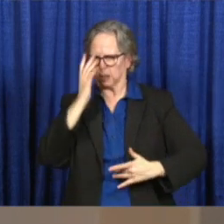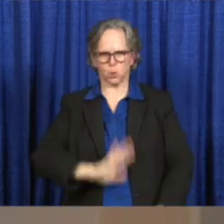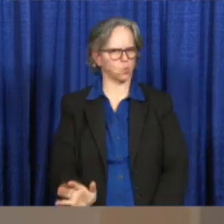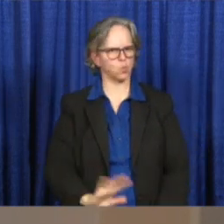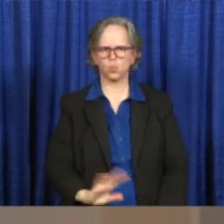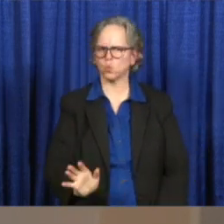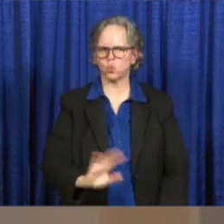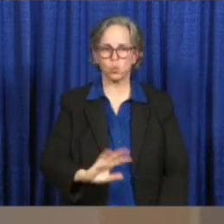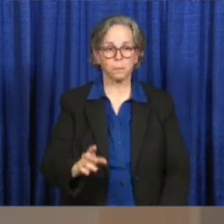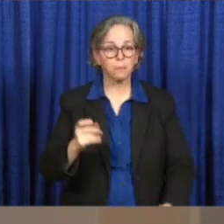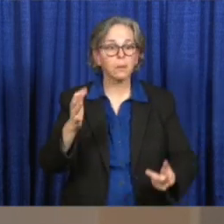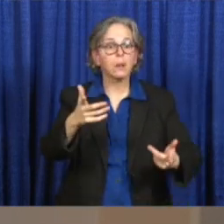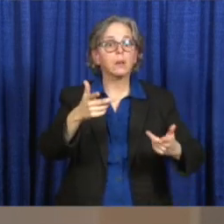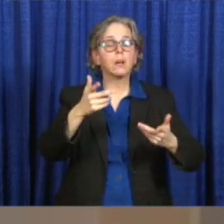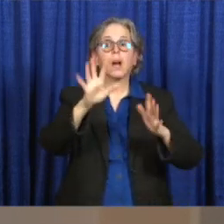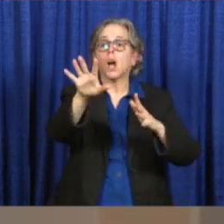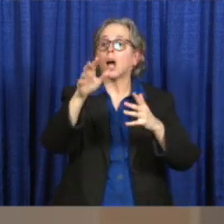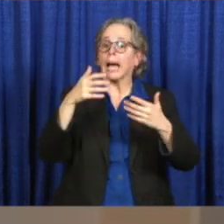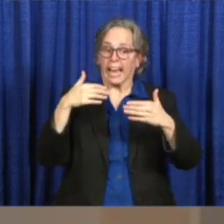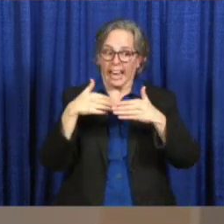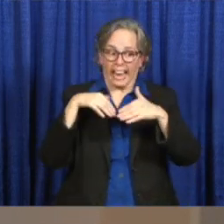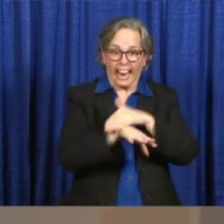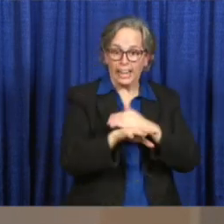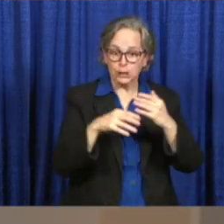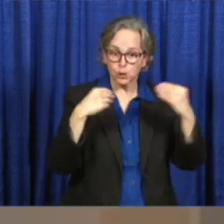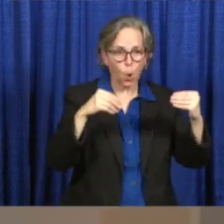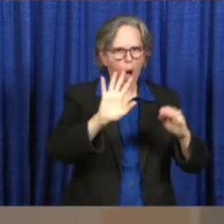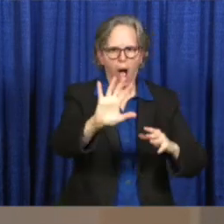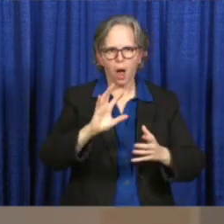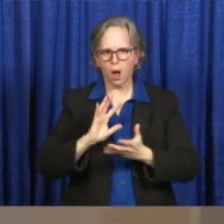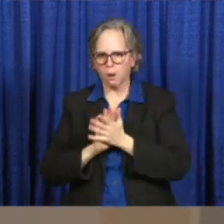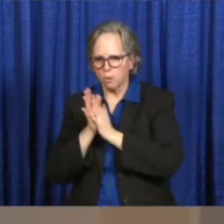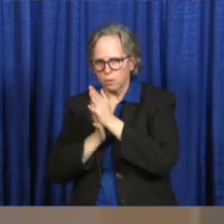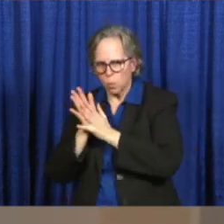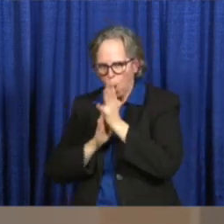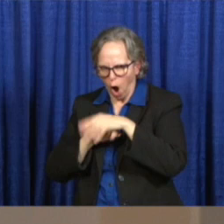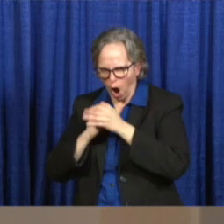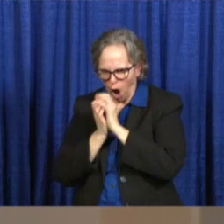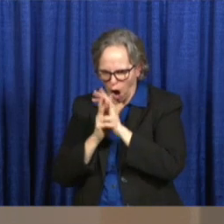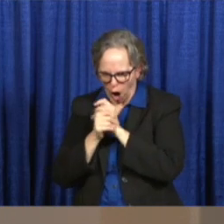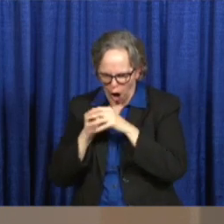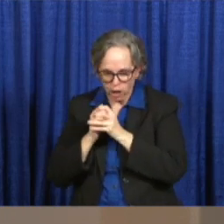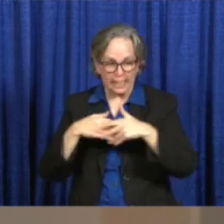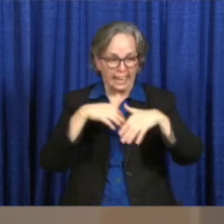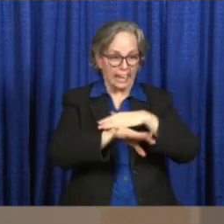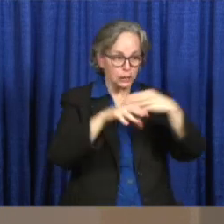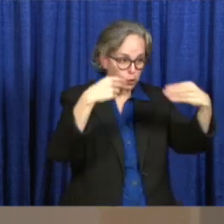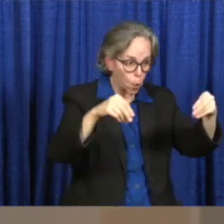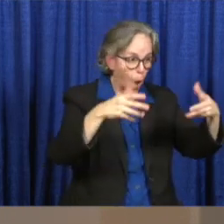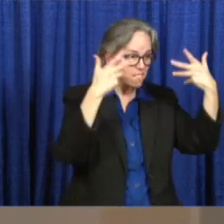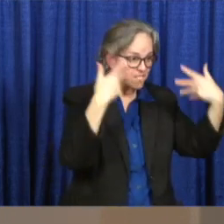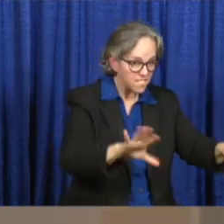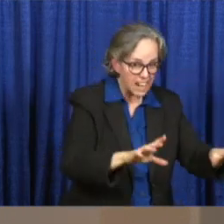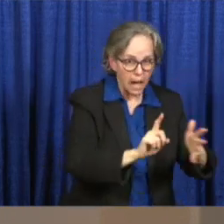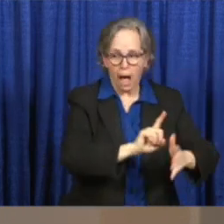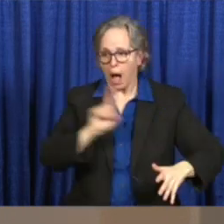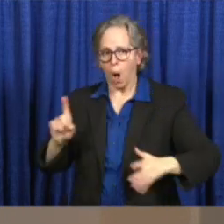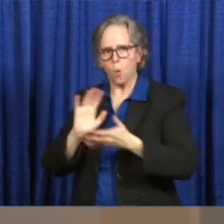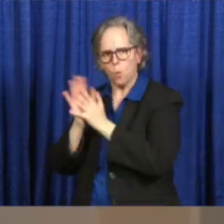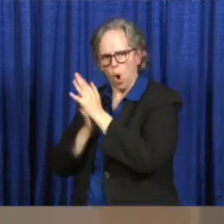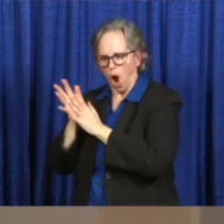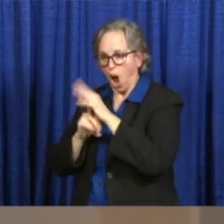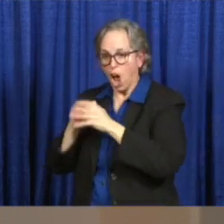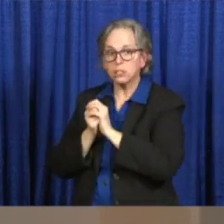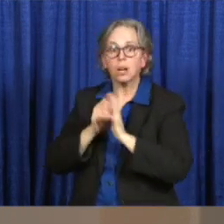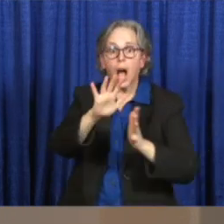done shopping. And certainly don't touch your face and touch products and items in the store while you're doing that shopping.